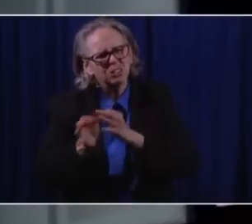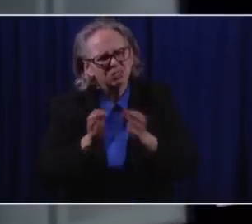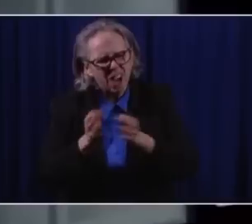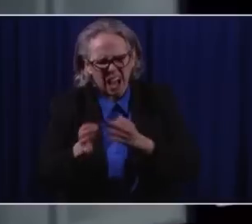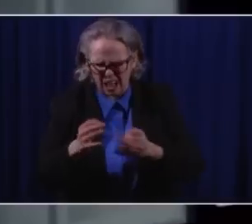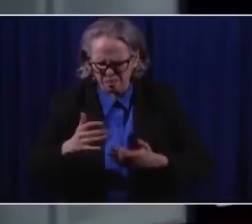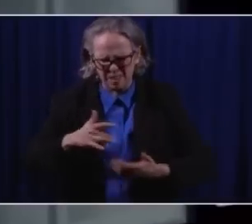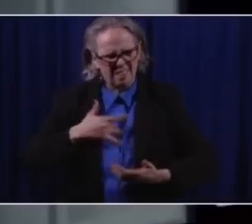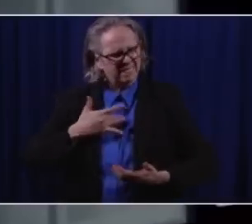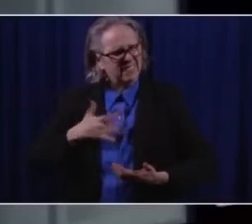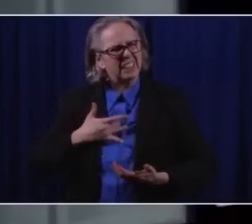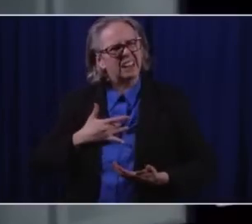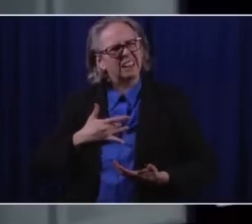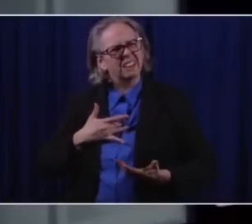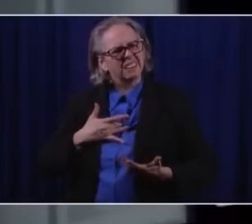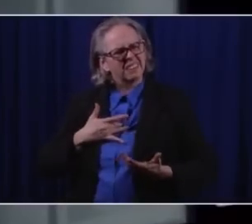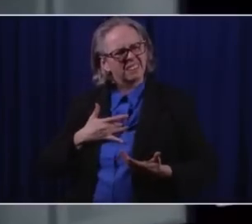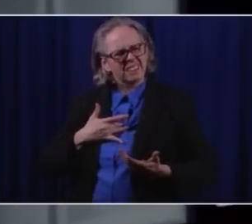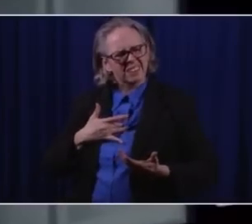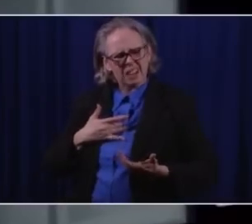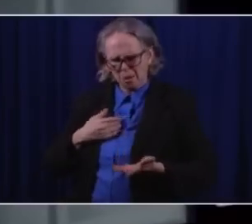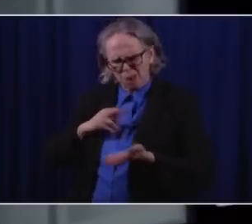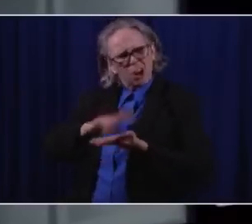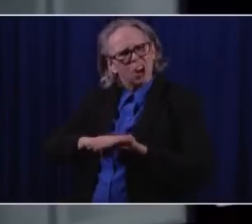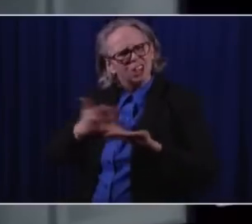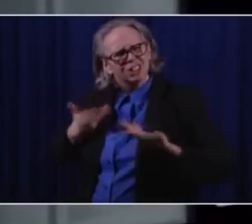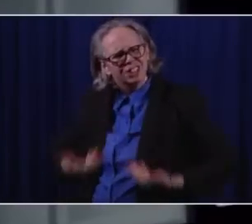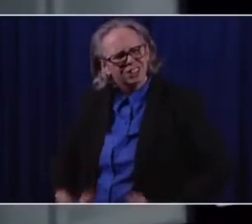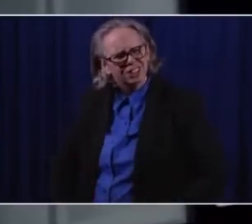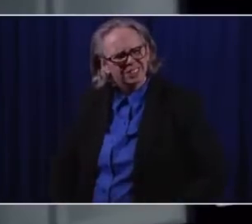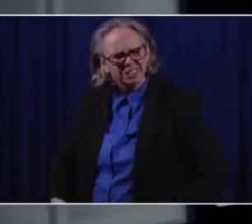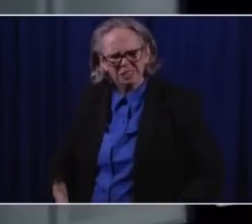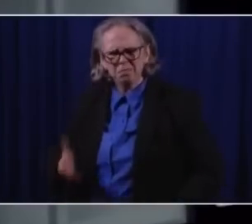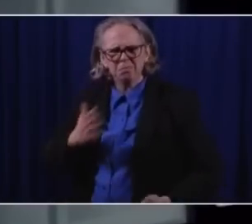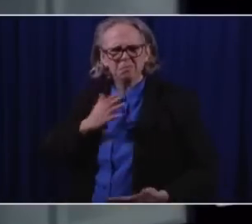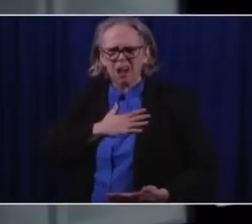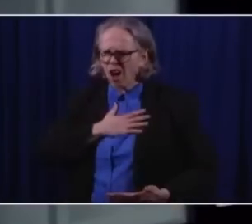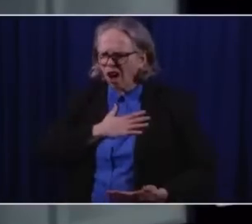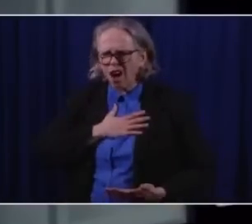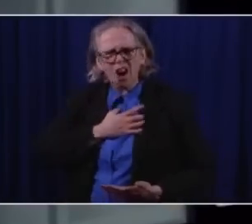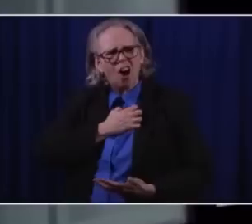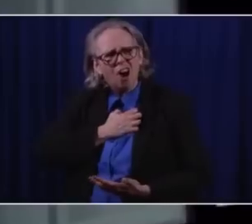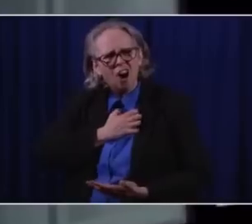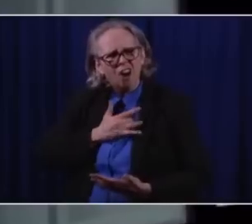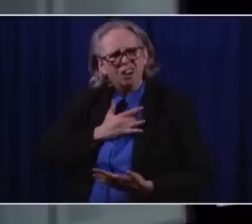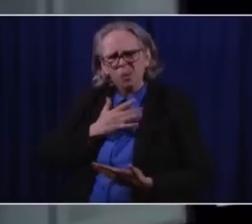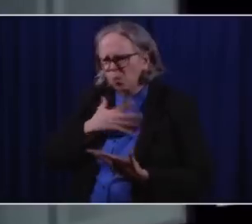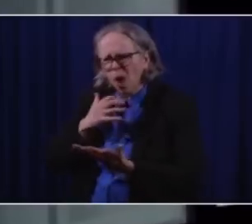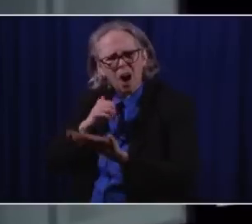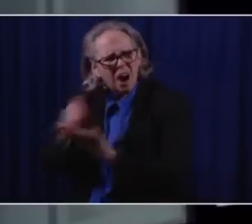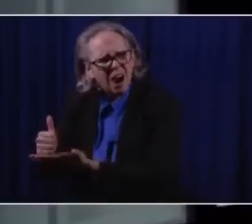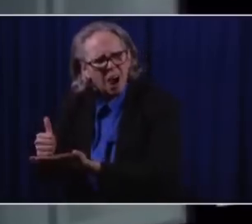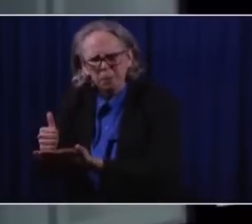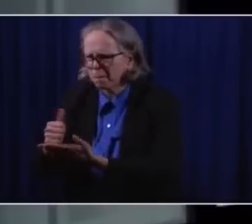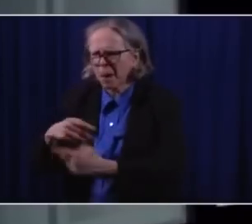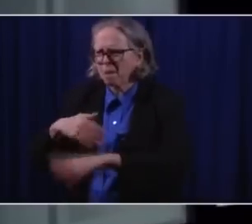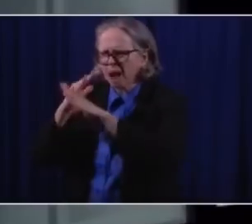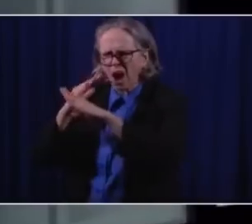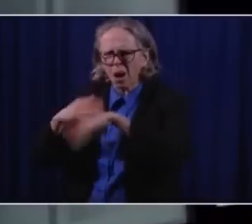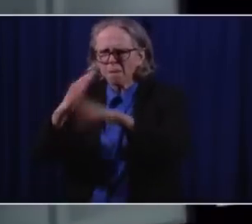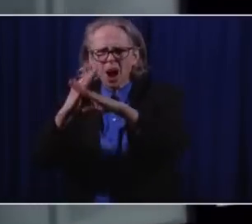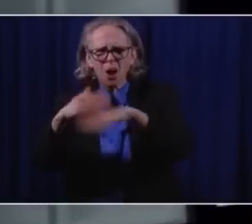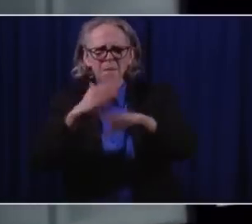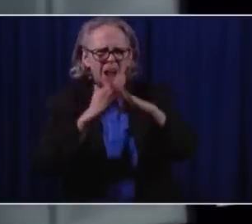for a nurse and our ancillary staff members to have that barrier and just continue on. But what I think